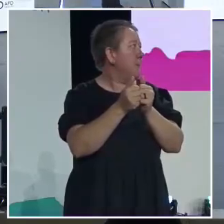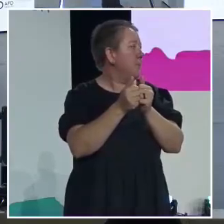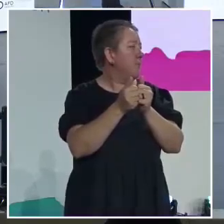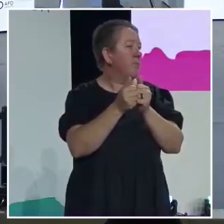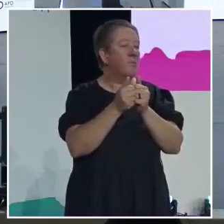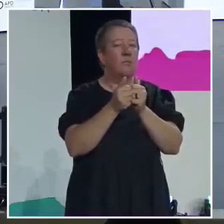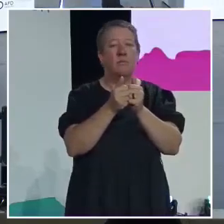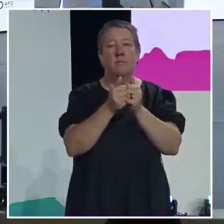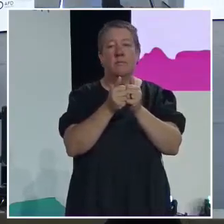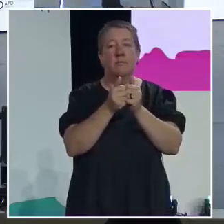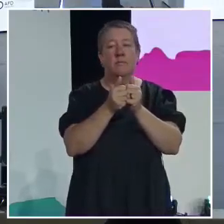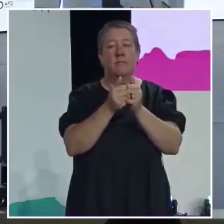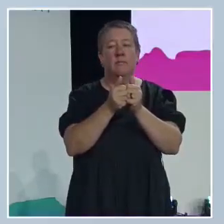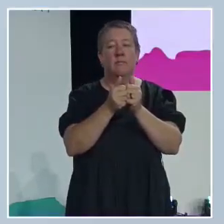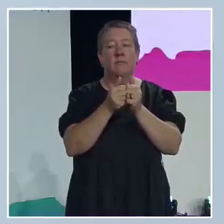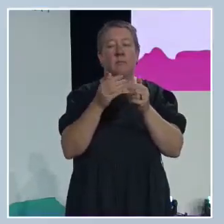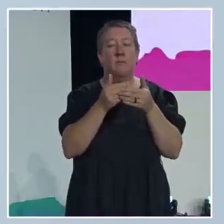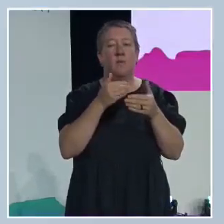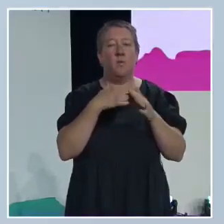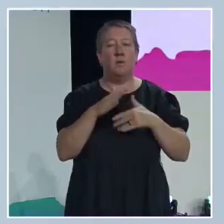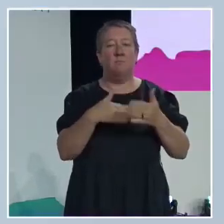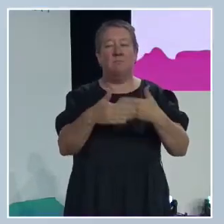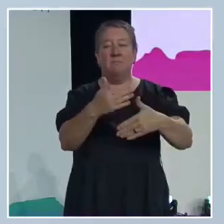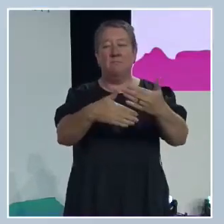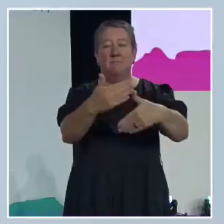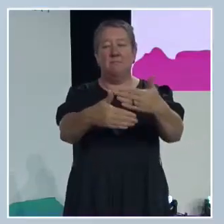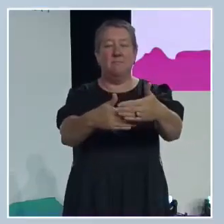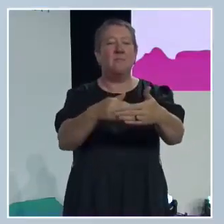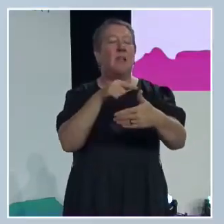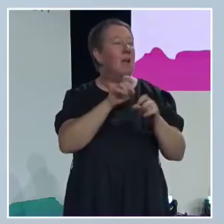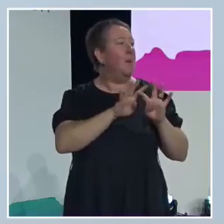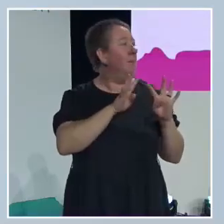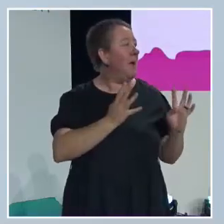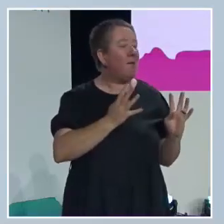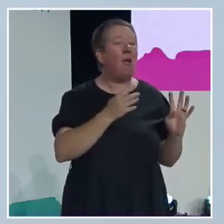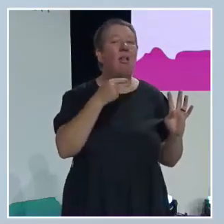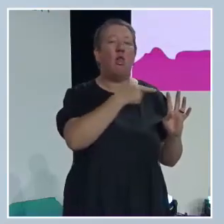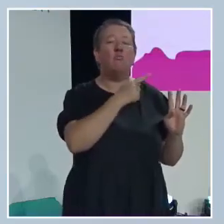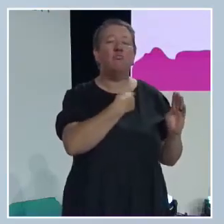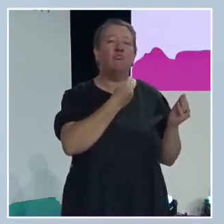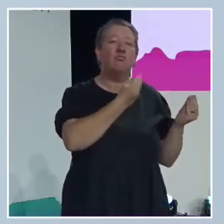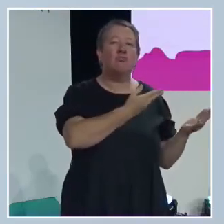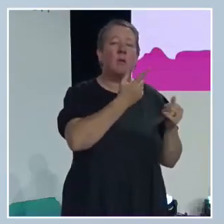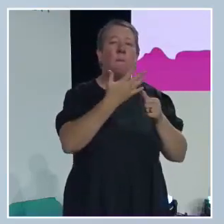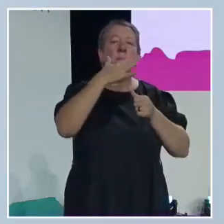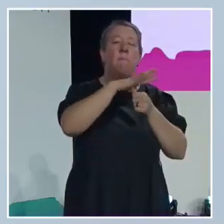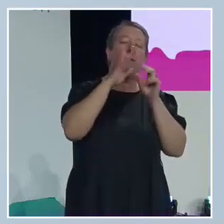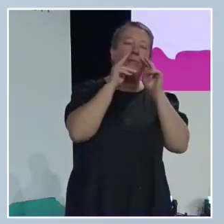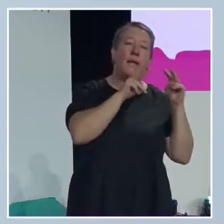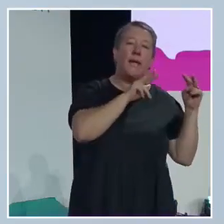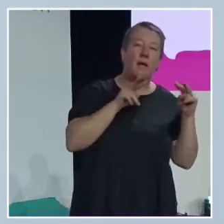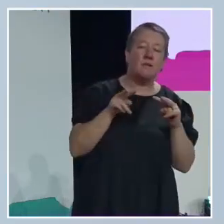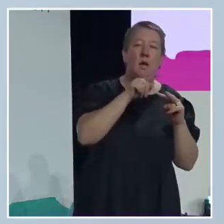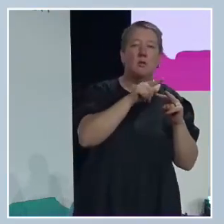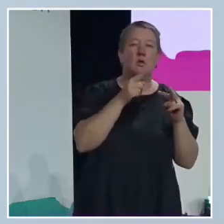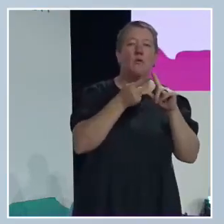co-host. Before we move ahead, the idea of this panel is to really give the main insights that we take back